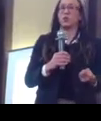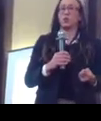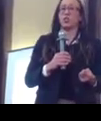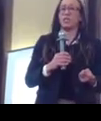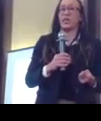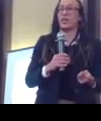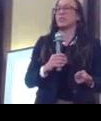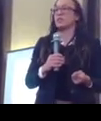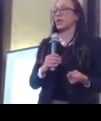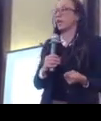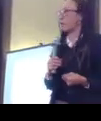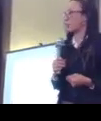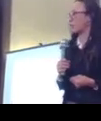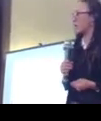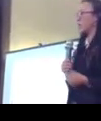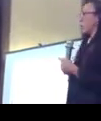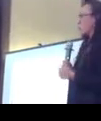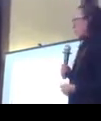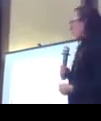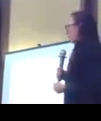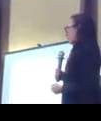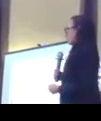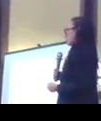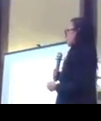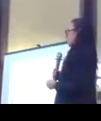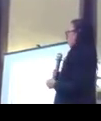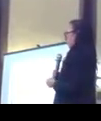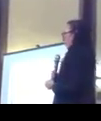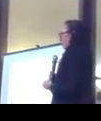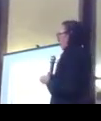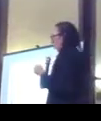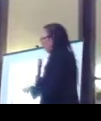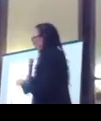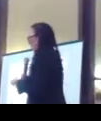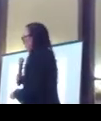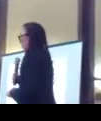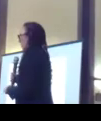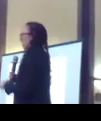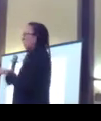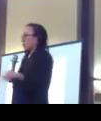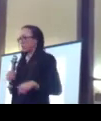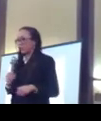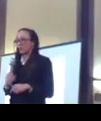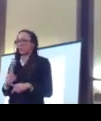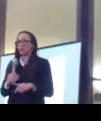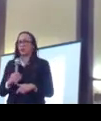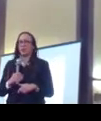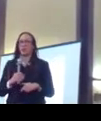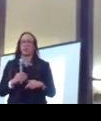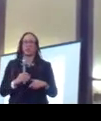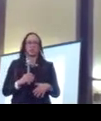taking the community's hand and saying, come with me, who are the partners that we have currently in community, currently